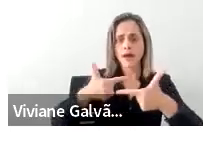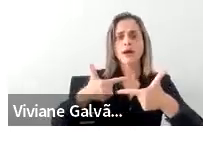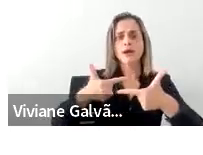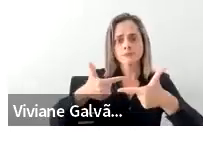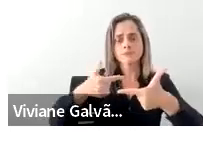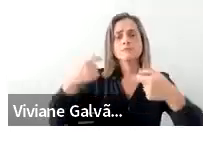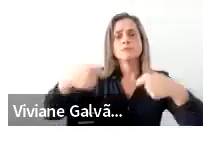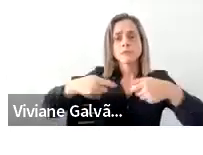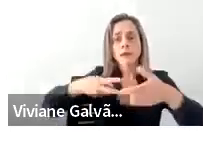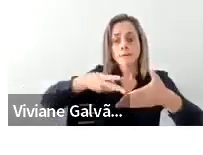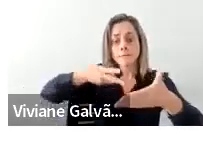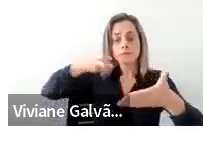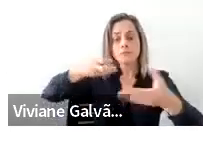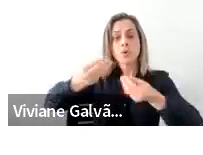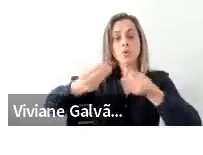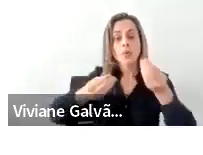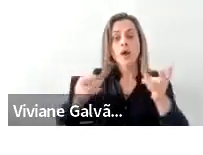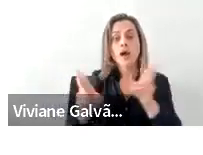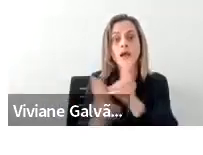And this is a very important point then.